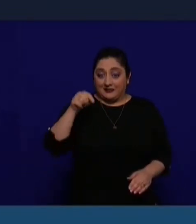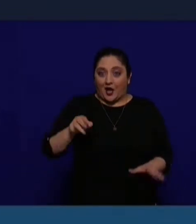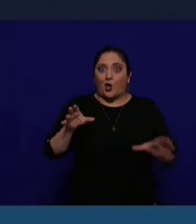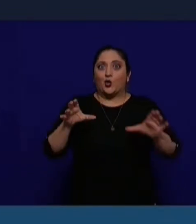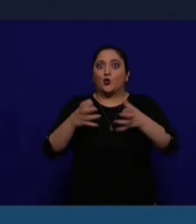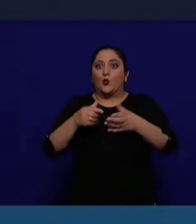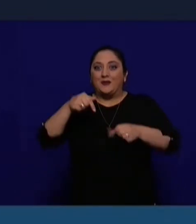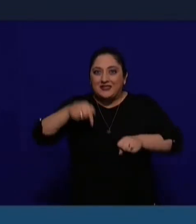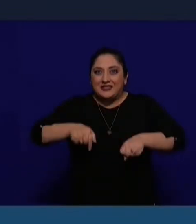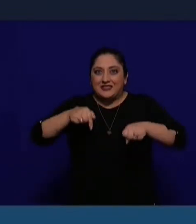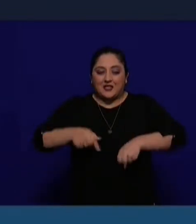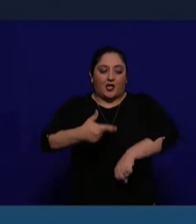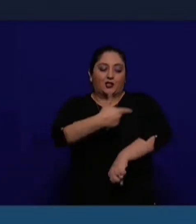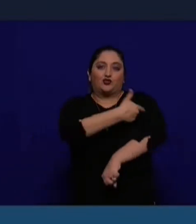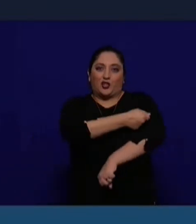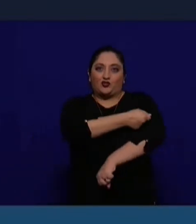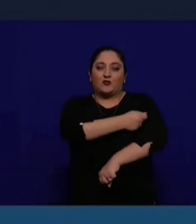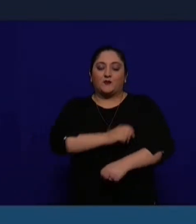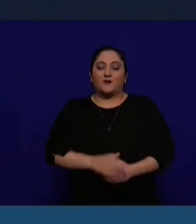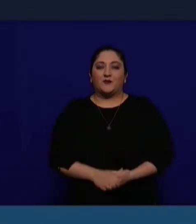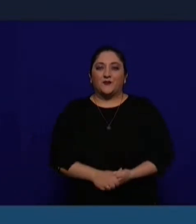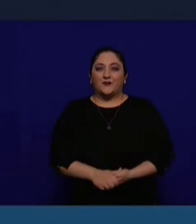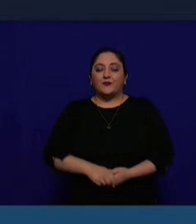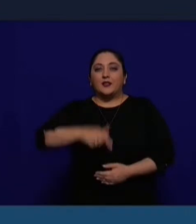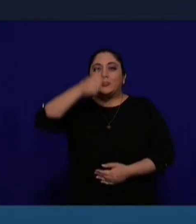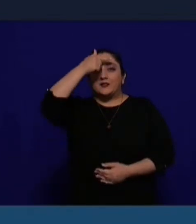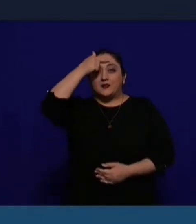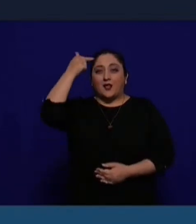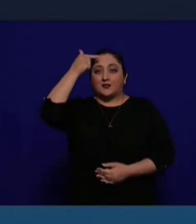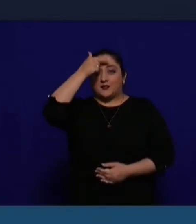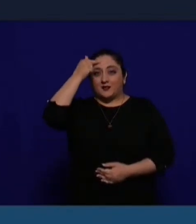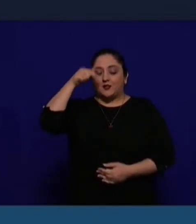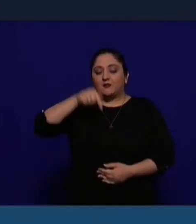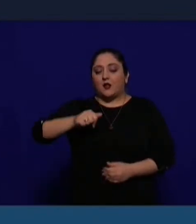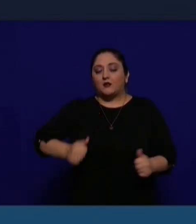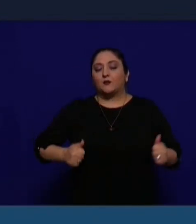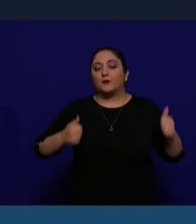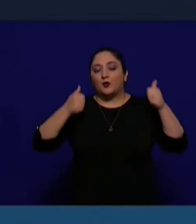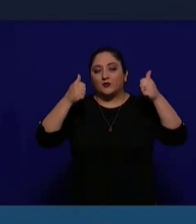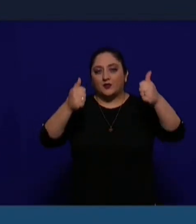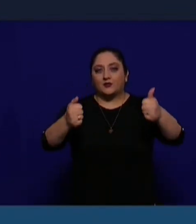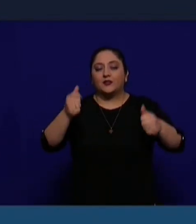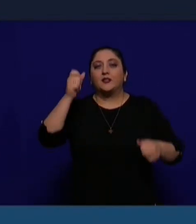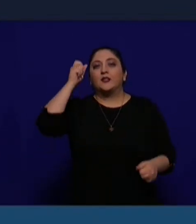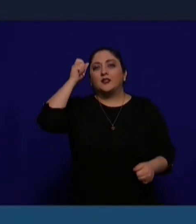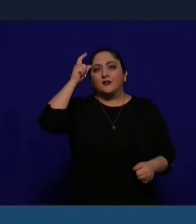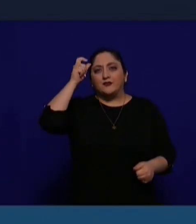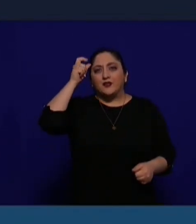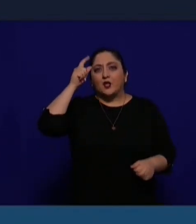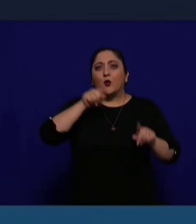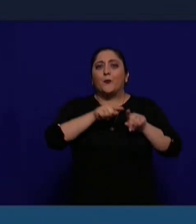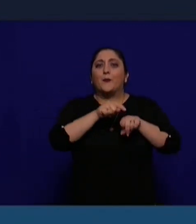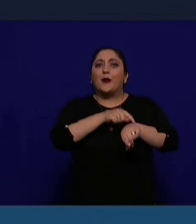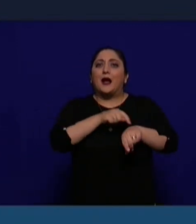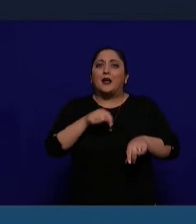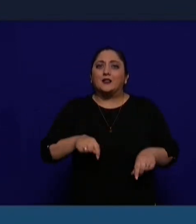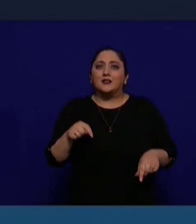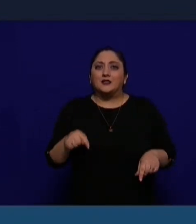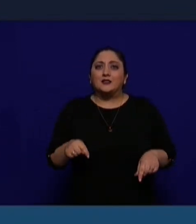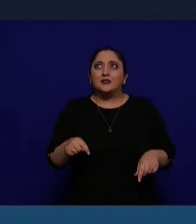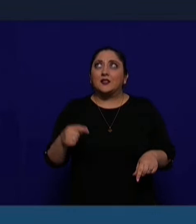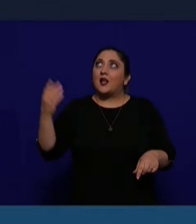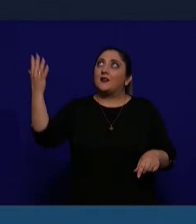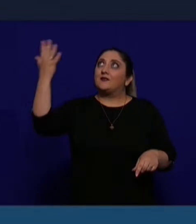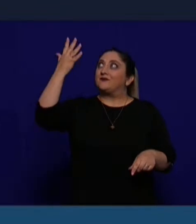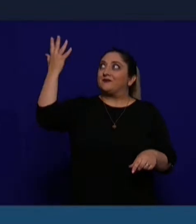għaddejjin bit-tilqim tiegħu wkoll. L-testjar huwa importanti ħafna. Niftakru bħalissa ikun iż-żmien it-temp